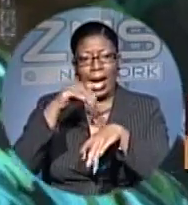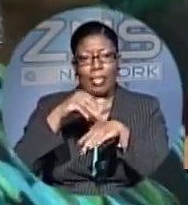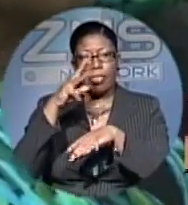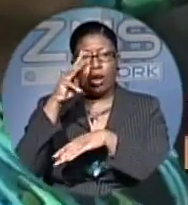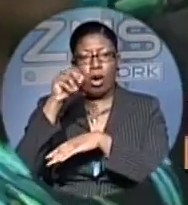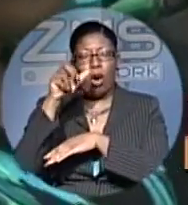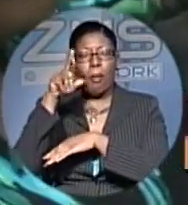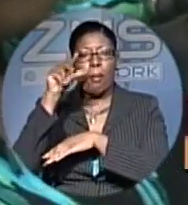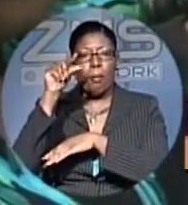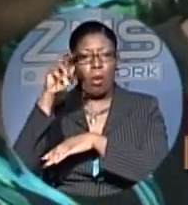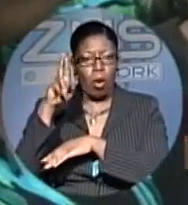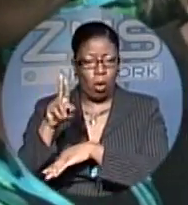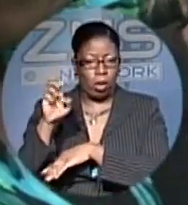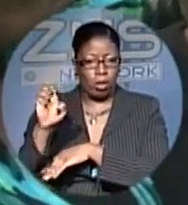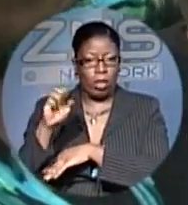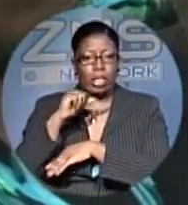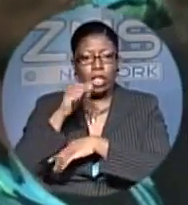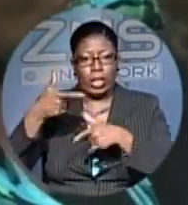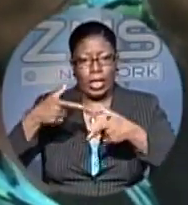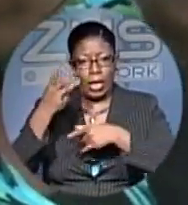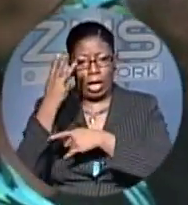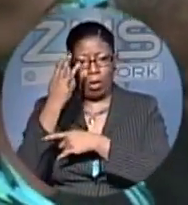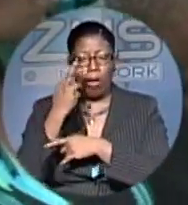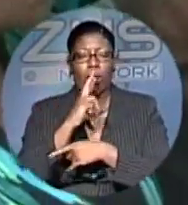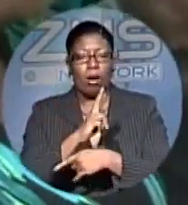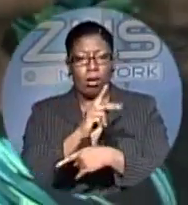but they wouldn't allow me to see it.